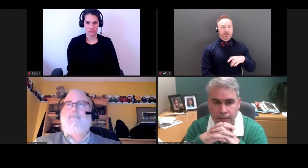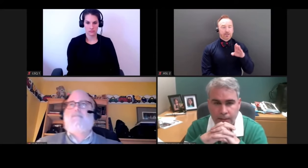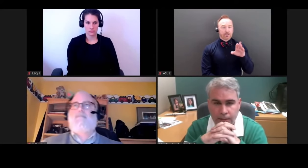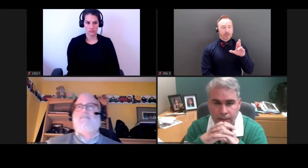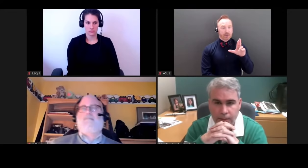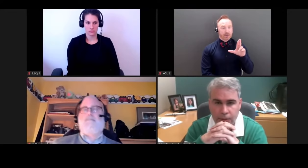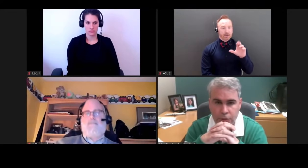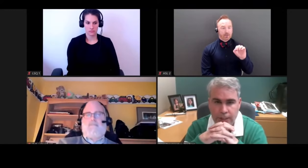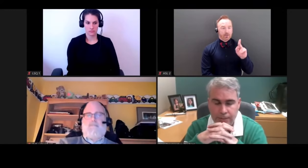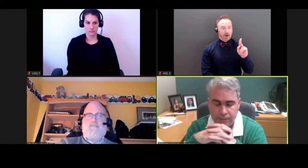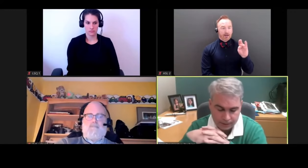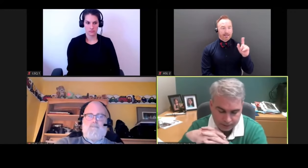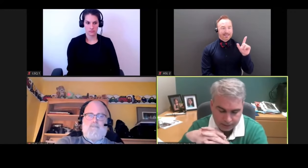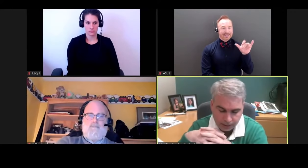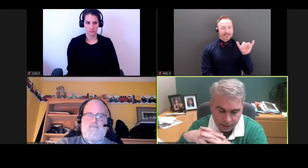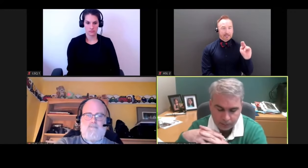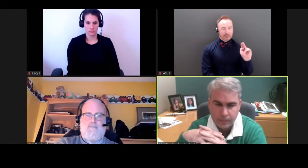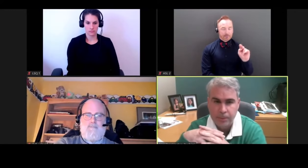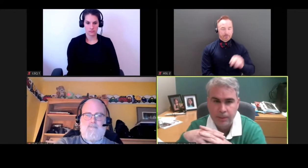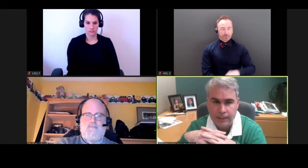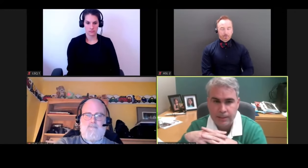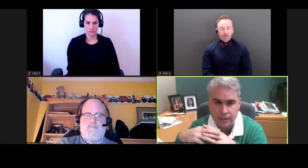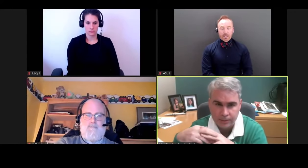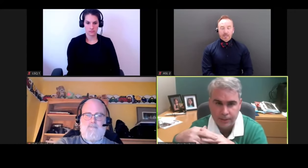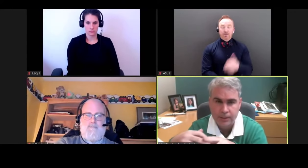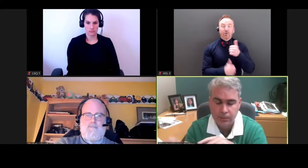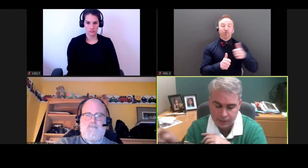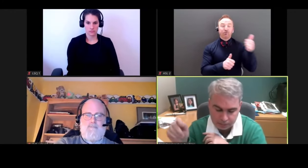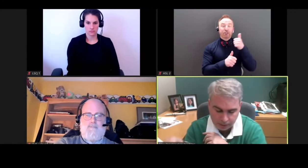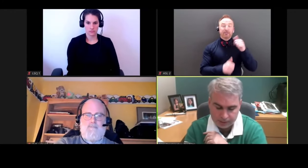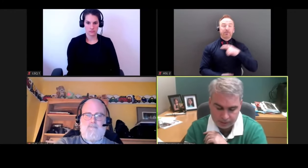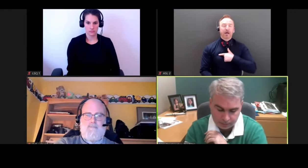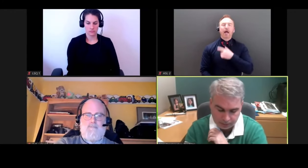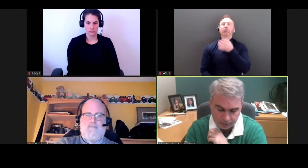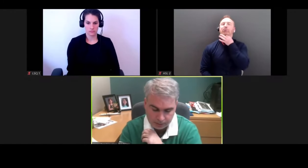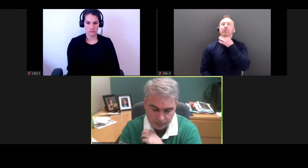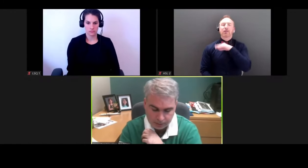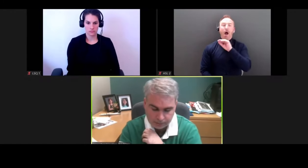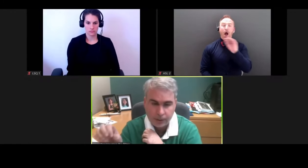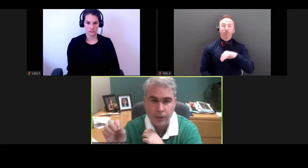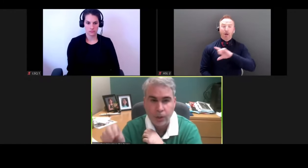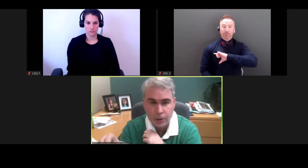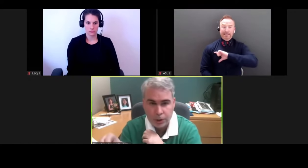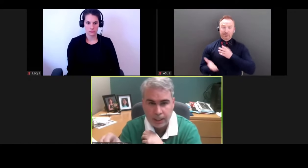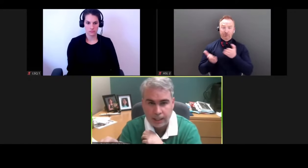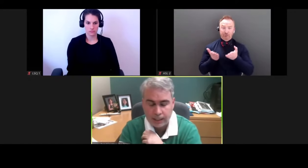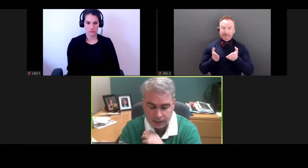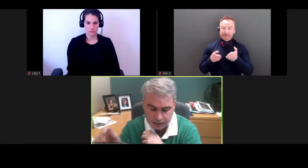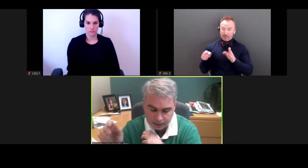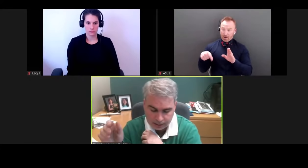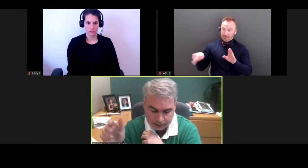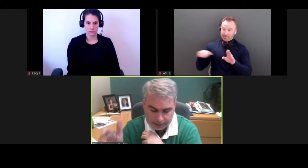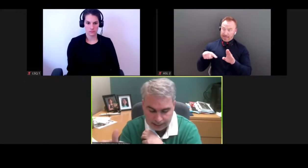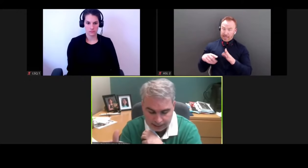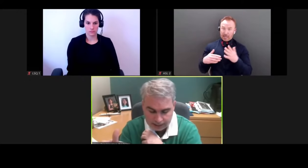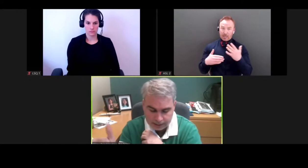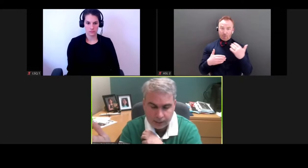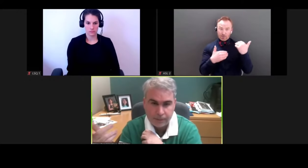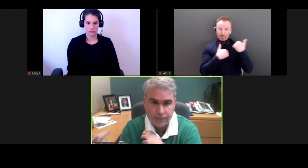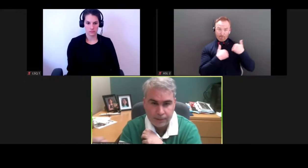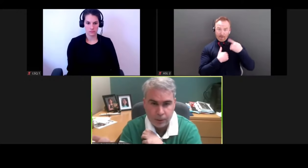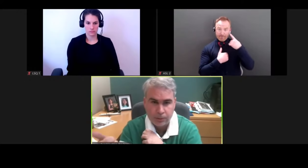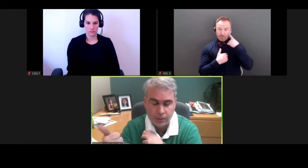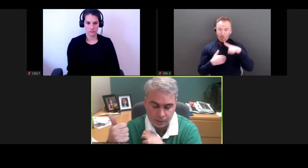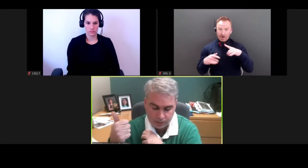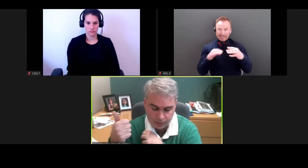Cloutier. Chief, is the Ottawa Police Service responsible for negotiating the end of